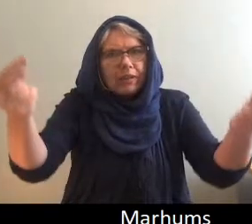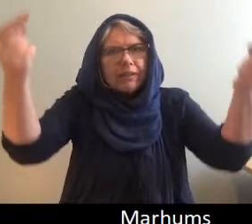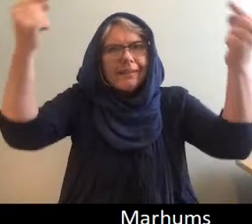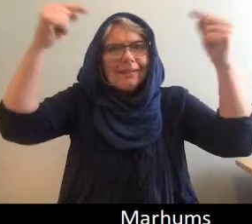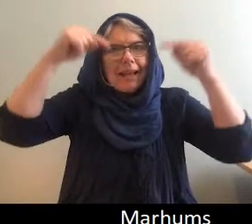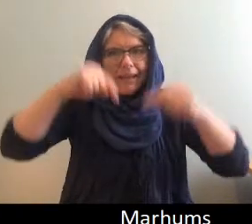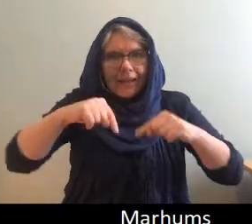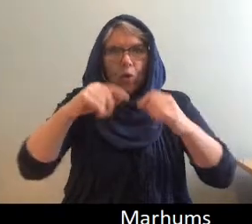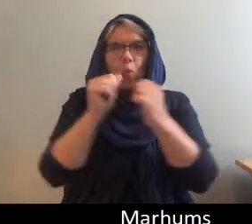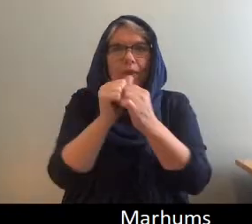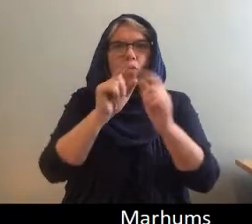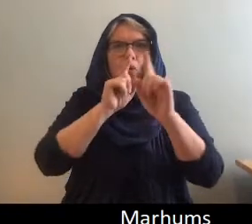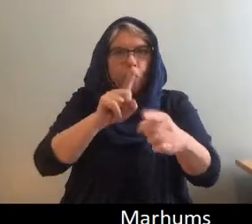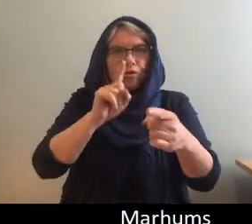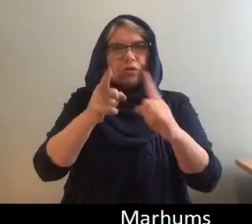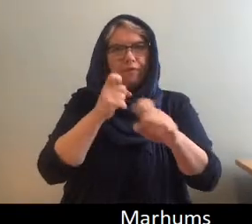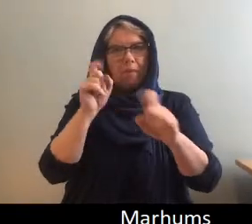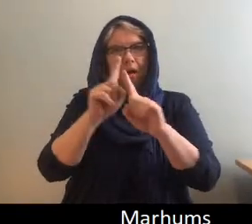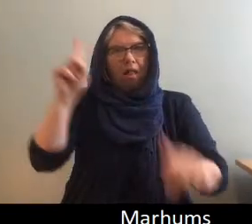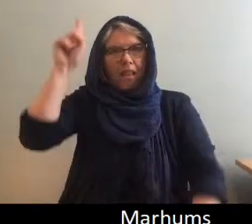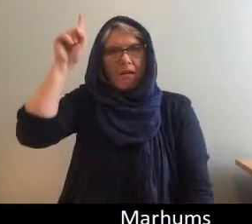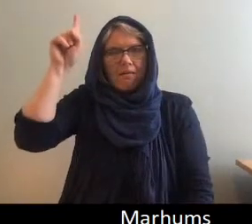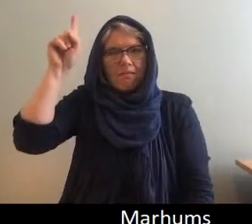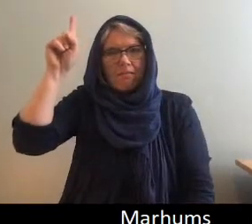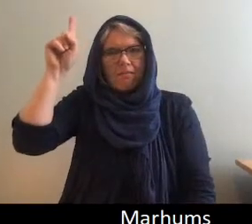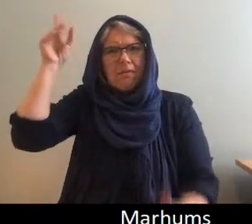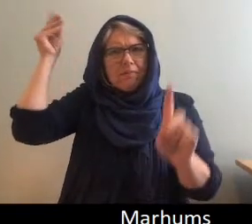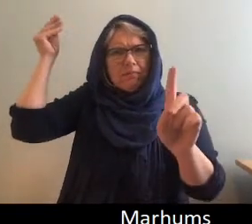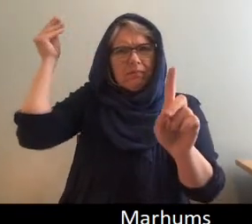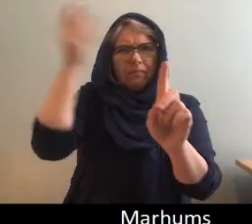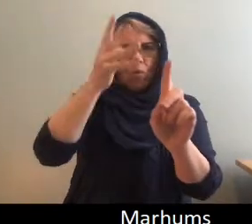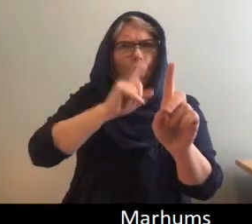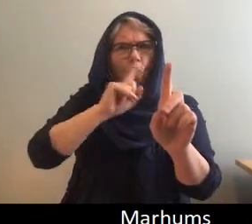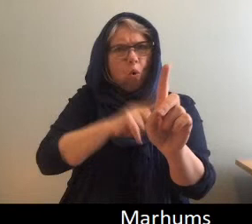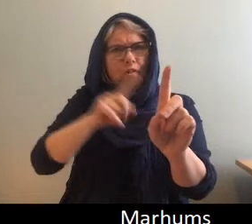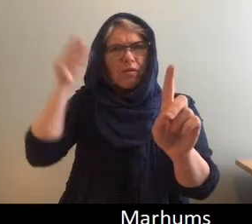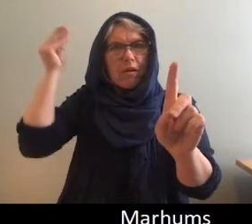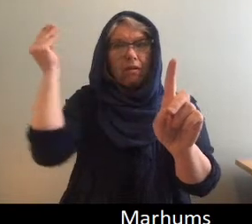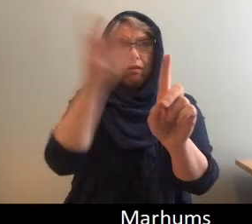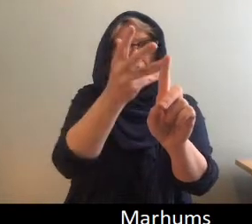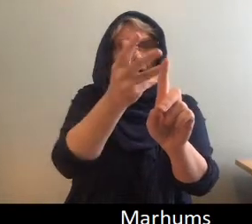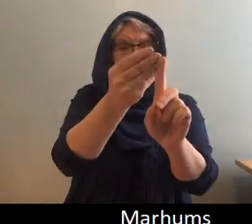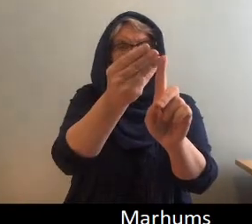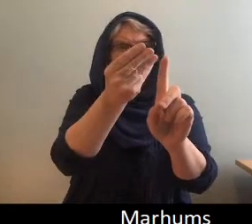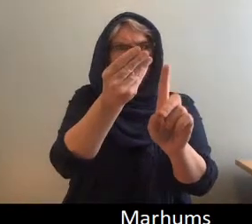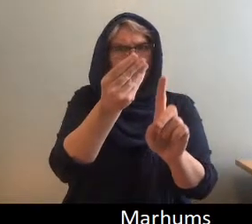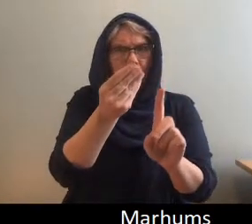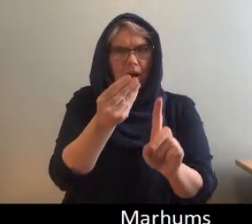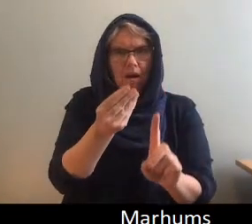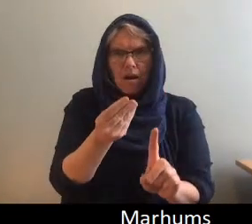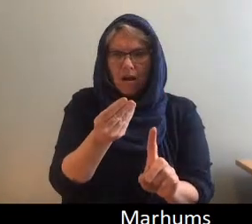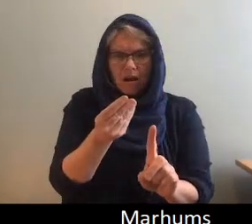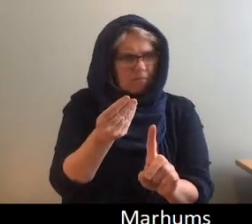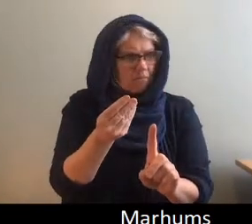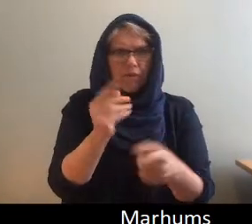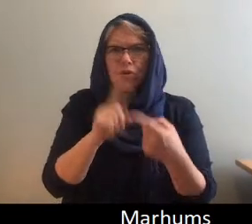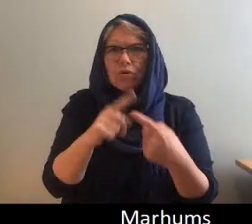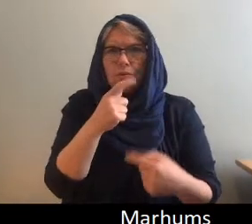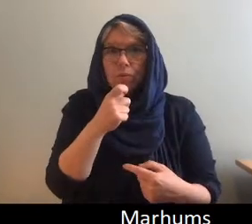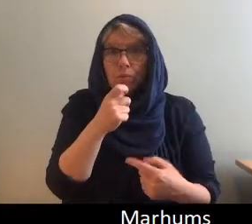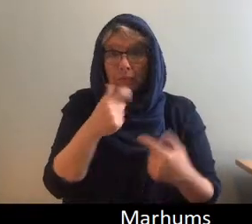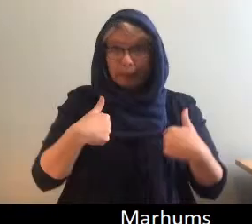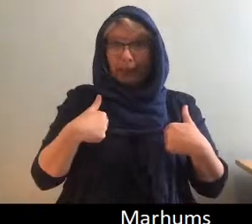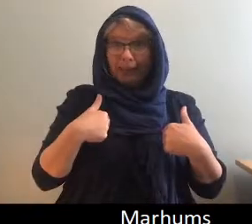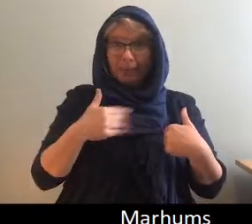And therefore, the fifth Imam says that they are going to Imam Mahdi, the awaited Imam, the living Imam, because he is Allah's representative on